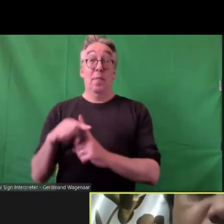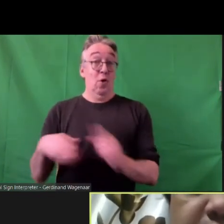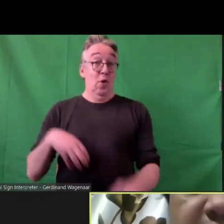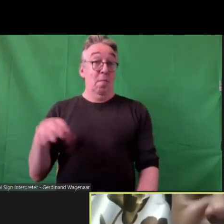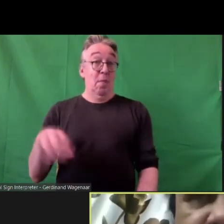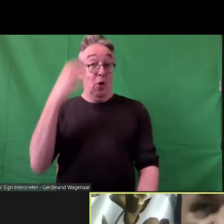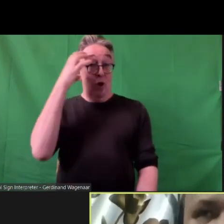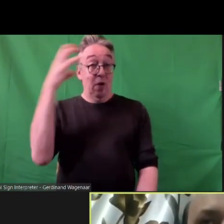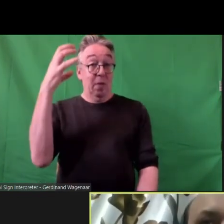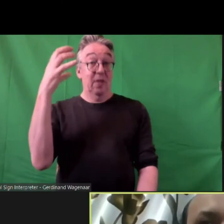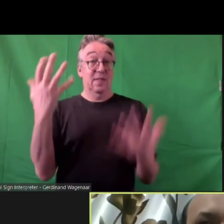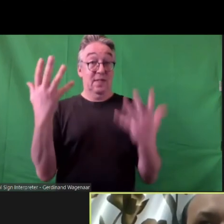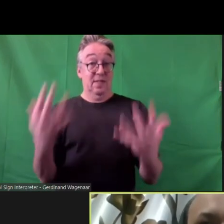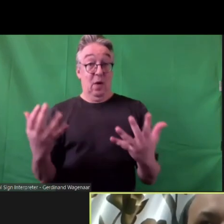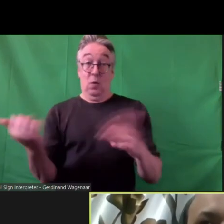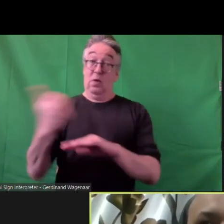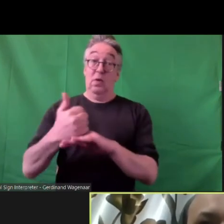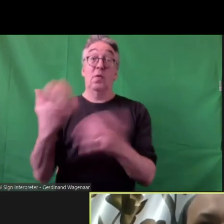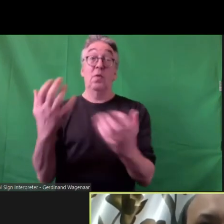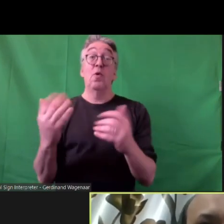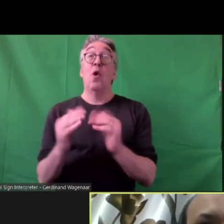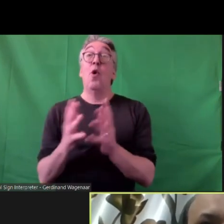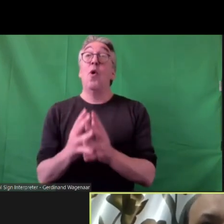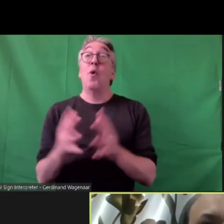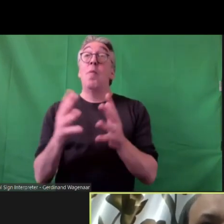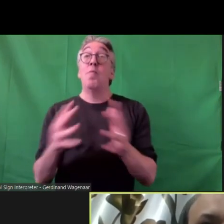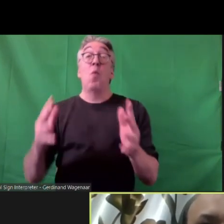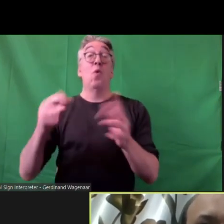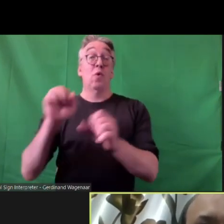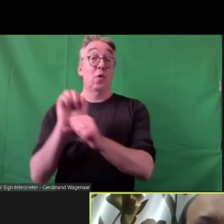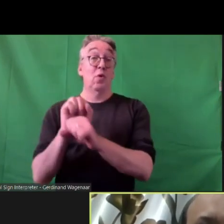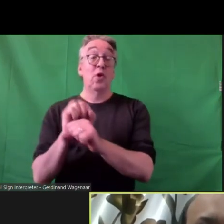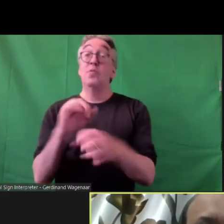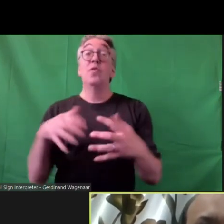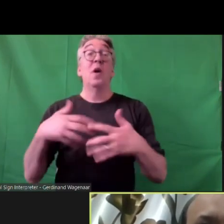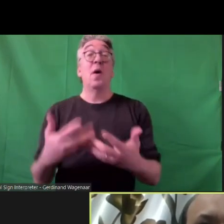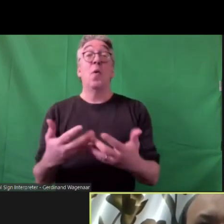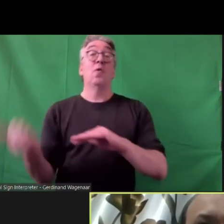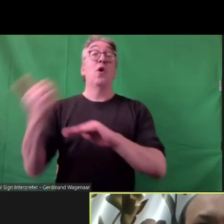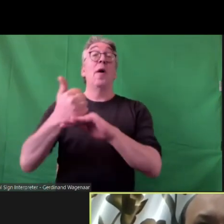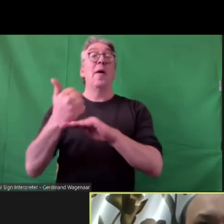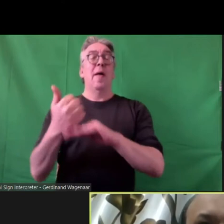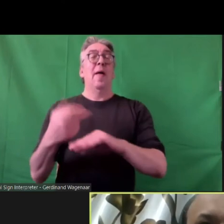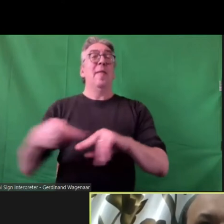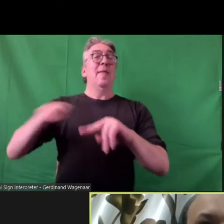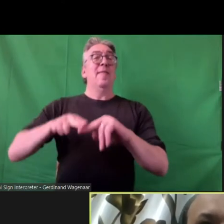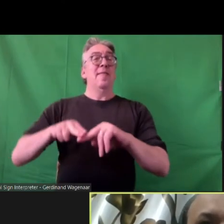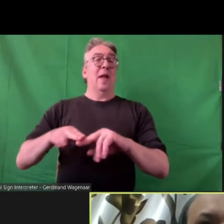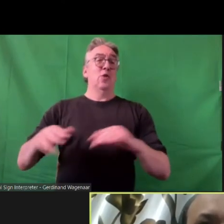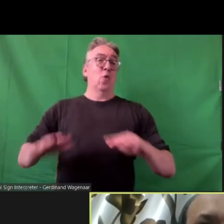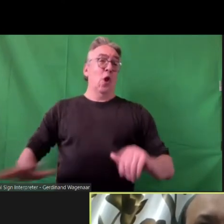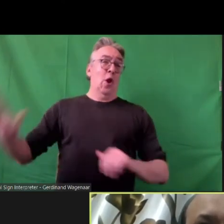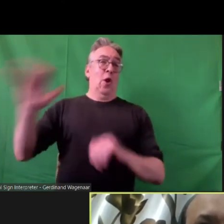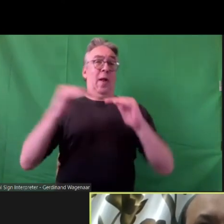initiative to create more job by organizing a national level job fair, by inviting